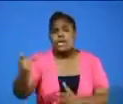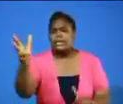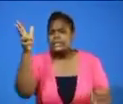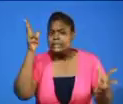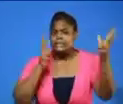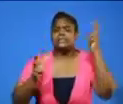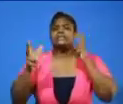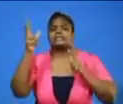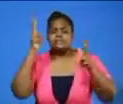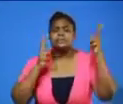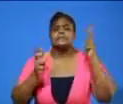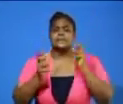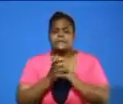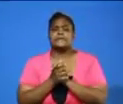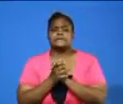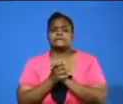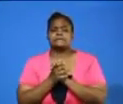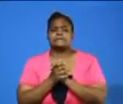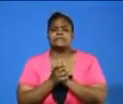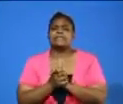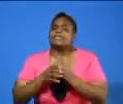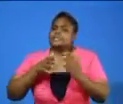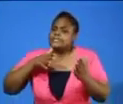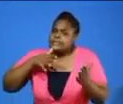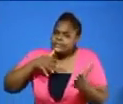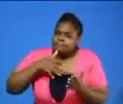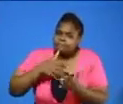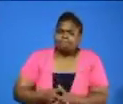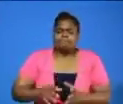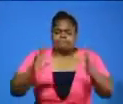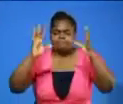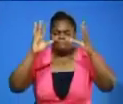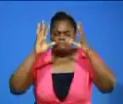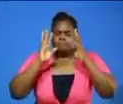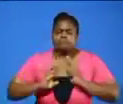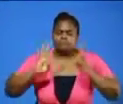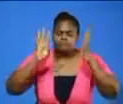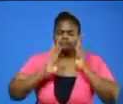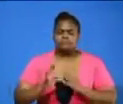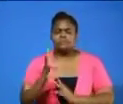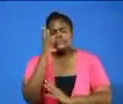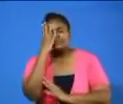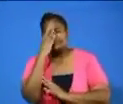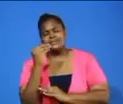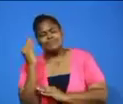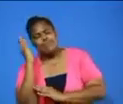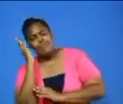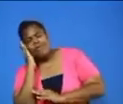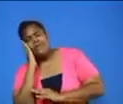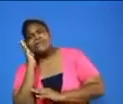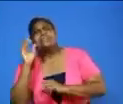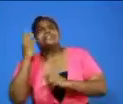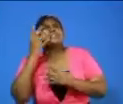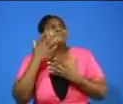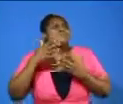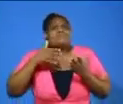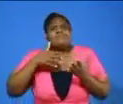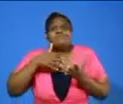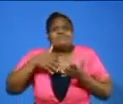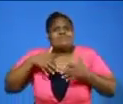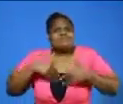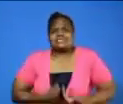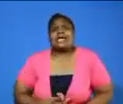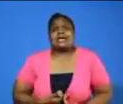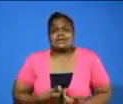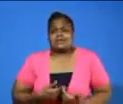me. You're tired of crying yourself to sleep. You're tired of trusting people because everyone you